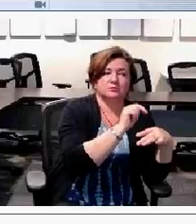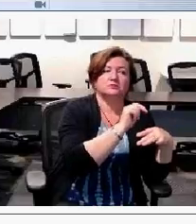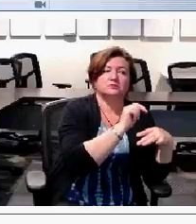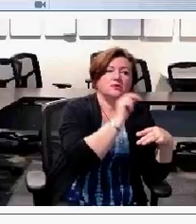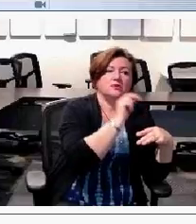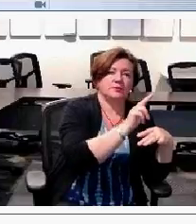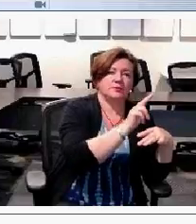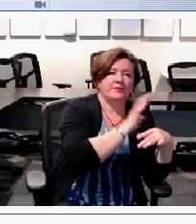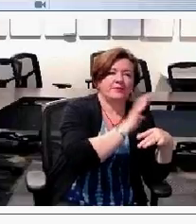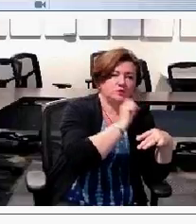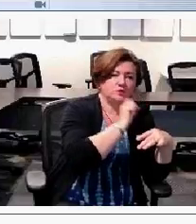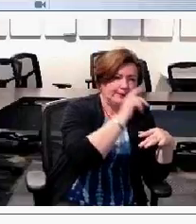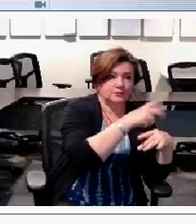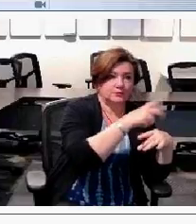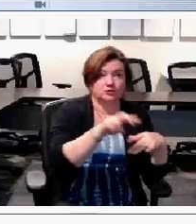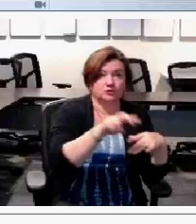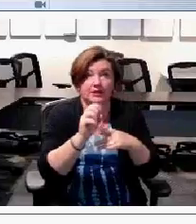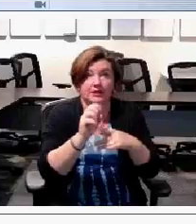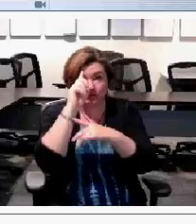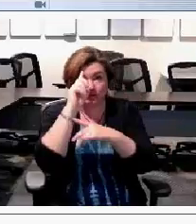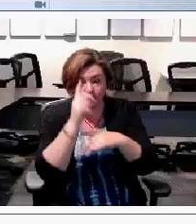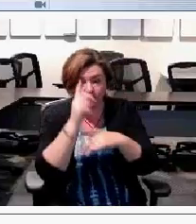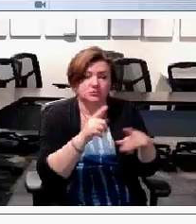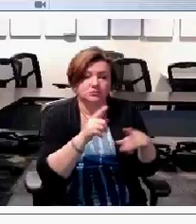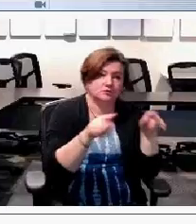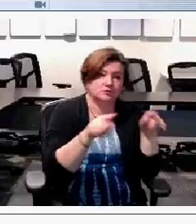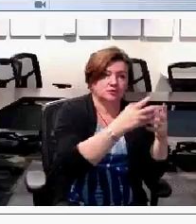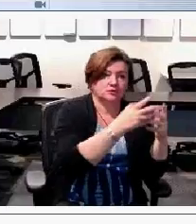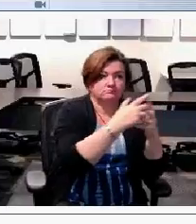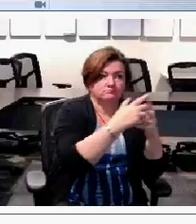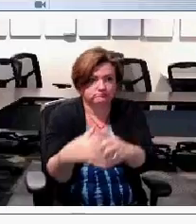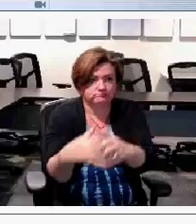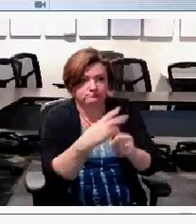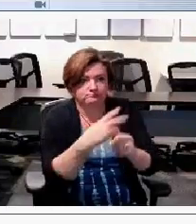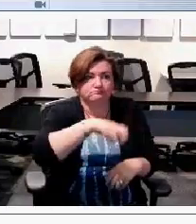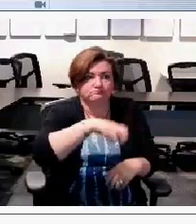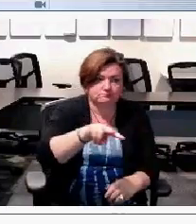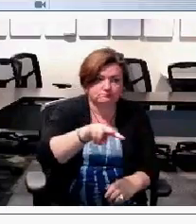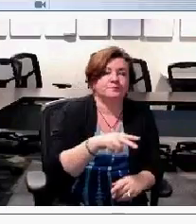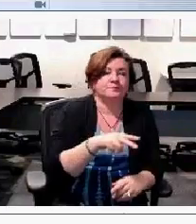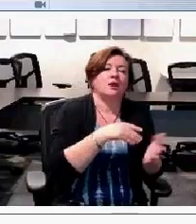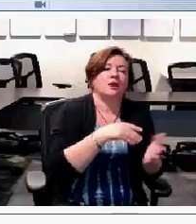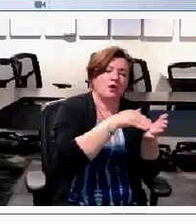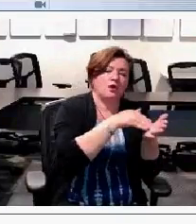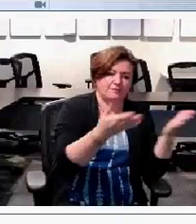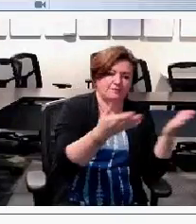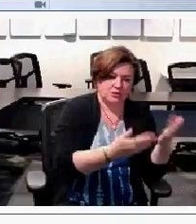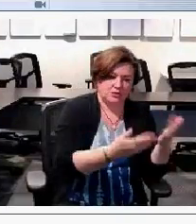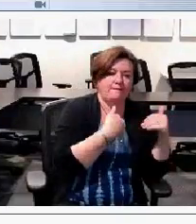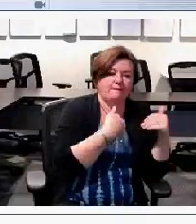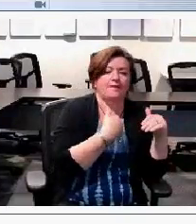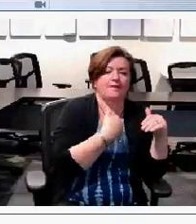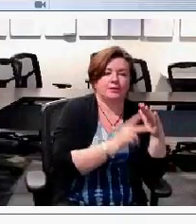3 to 5 year old kids are attending group here and typically attending an early education program or a kindergarten